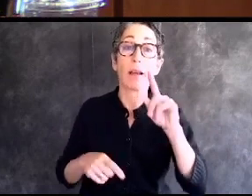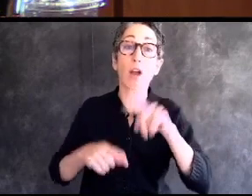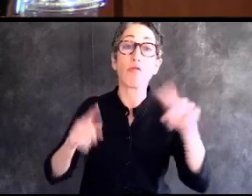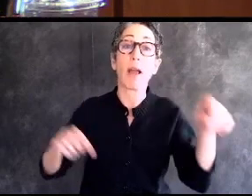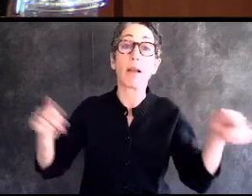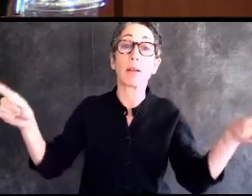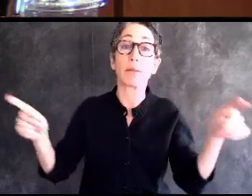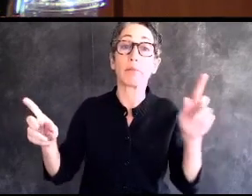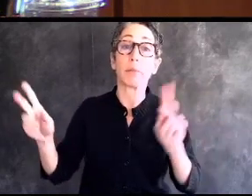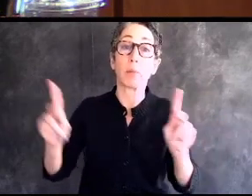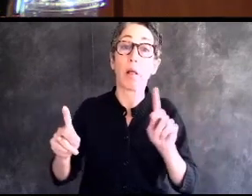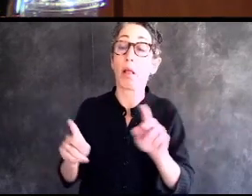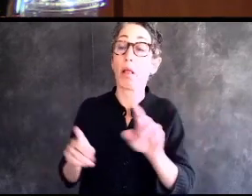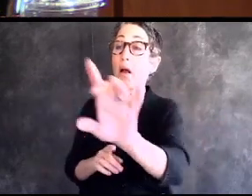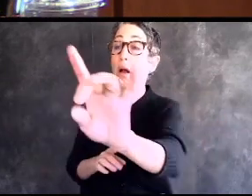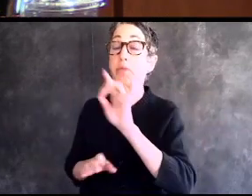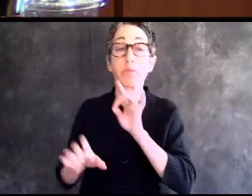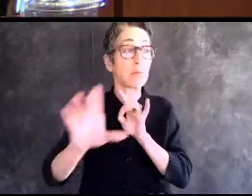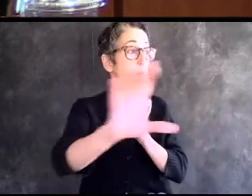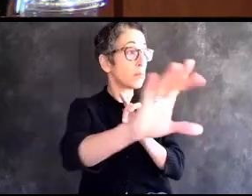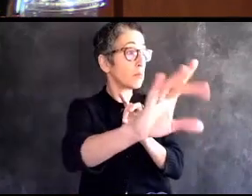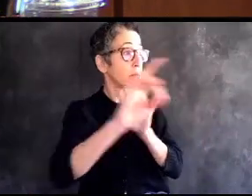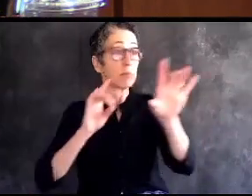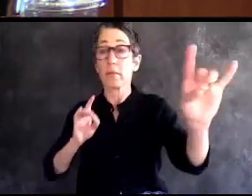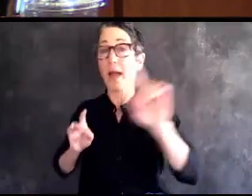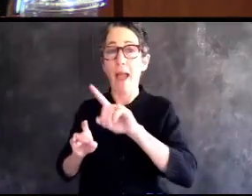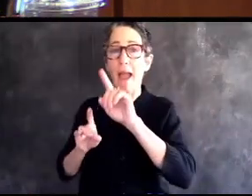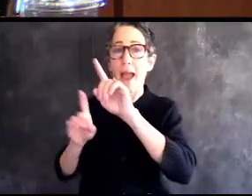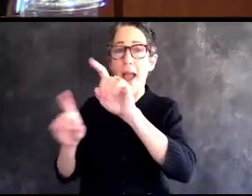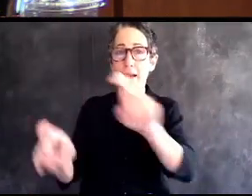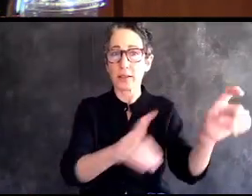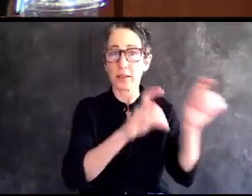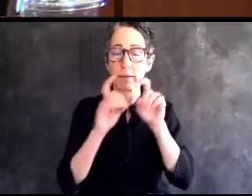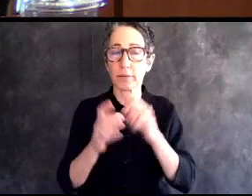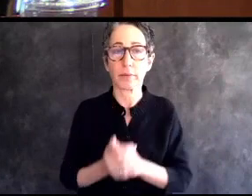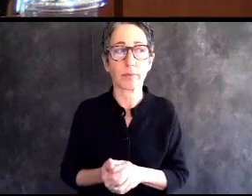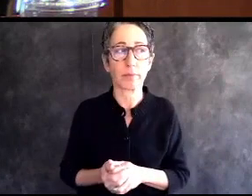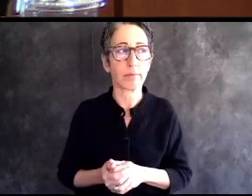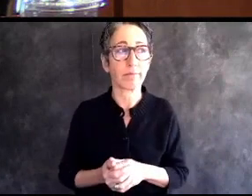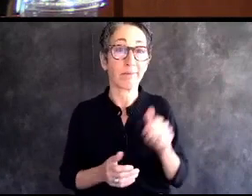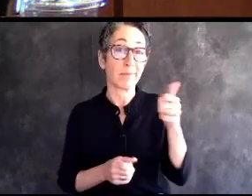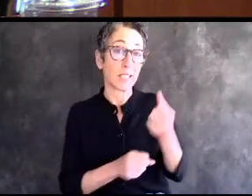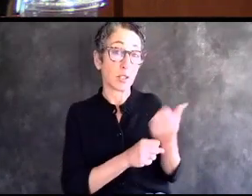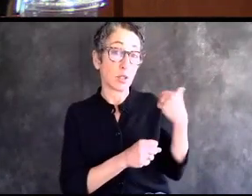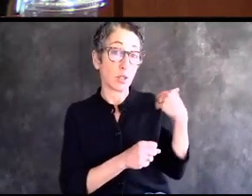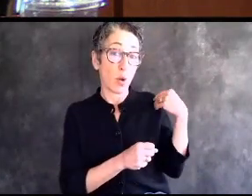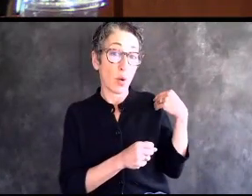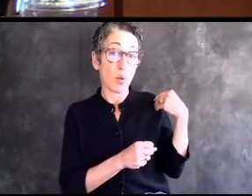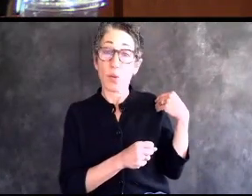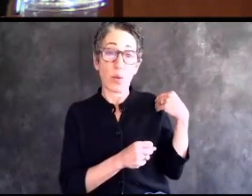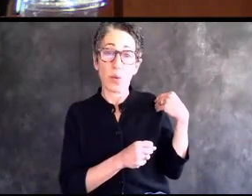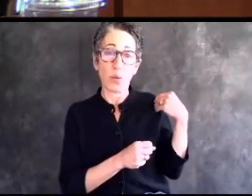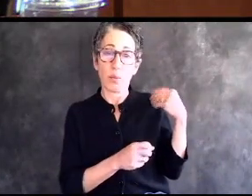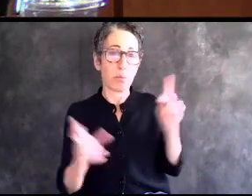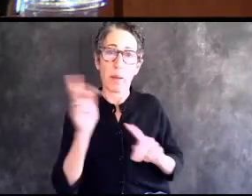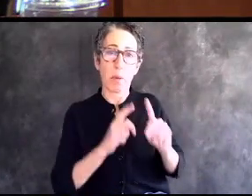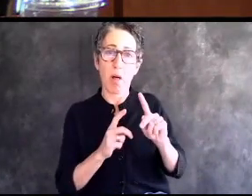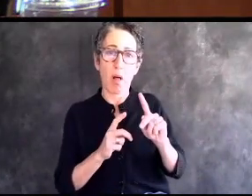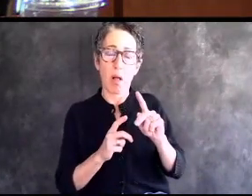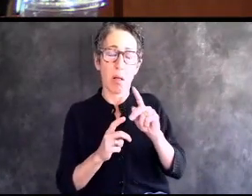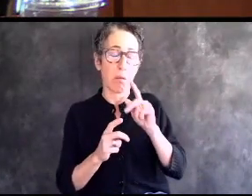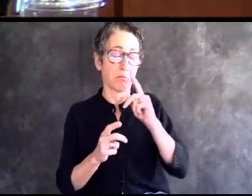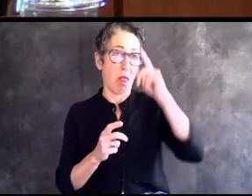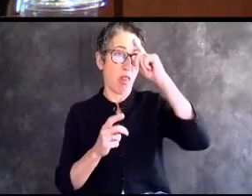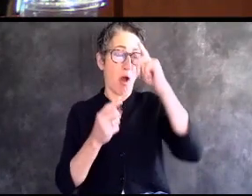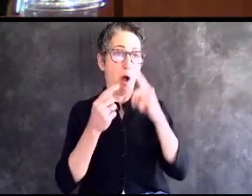well before you have a draft. Back 10 years ago, that's deeply counterintuitive. People in the Korea